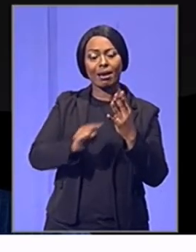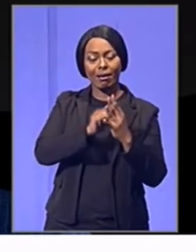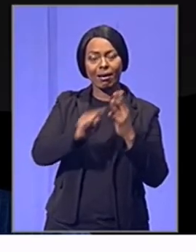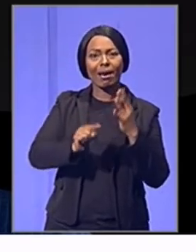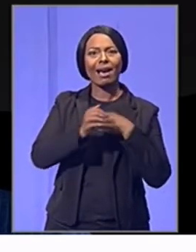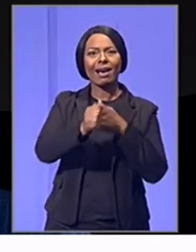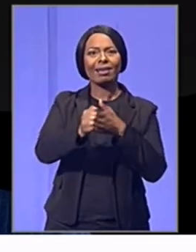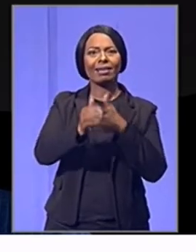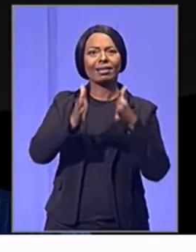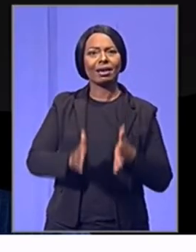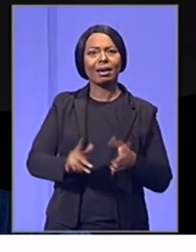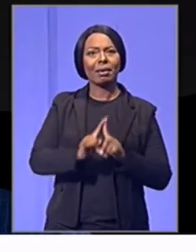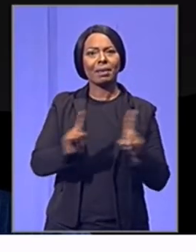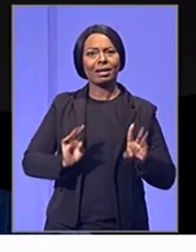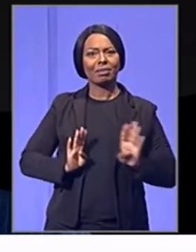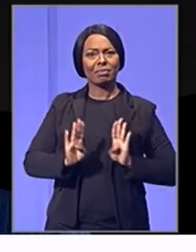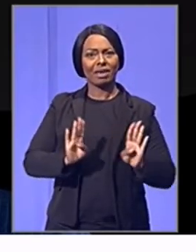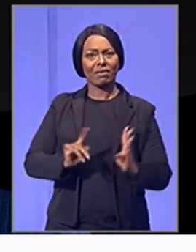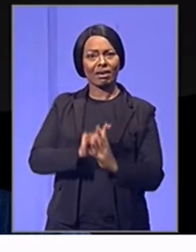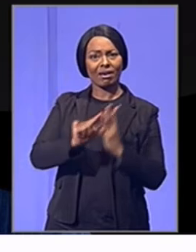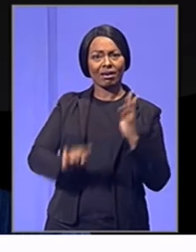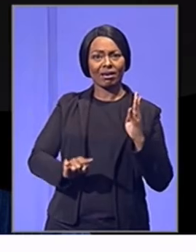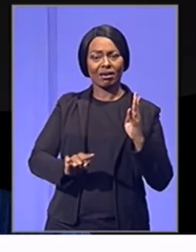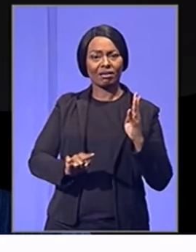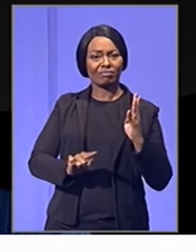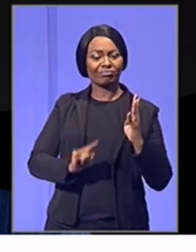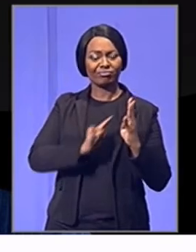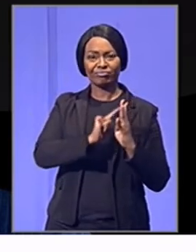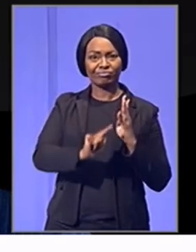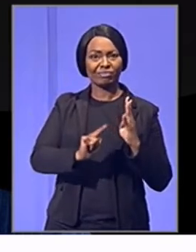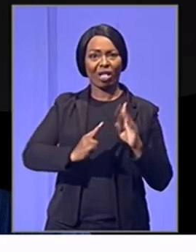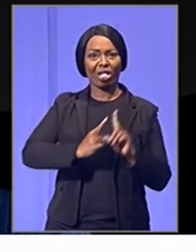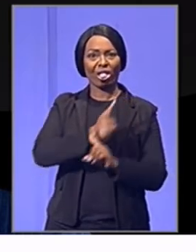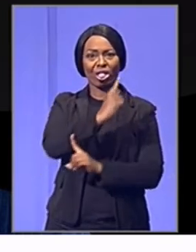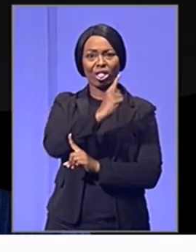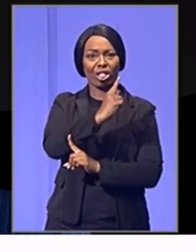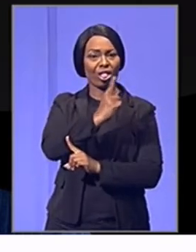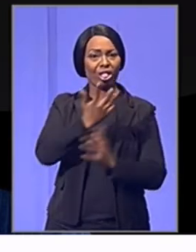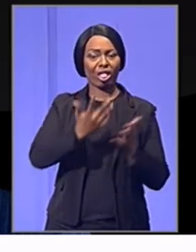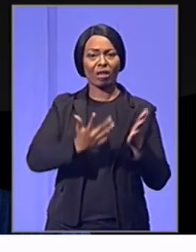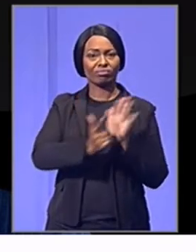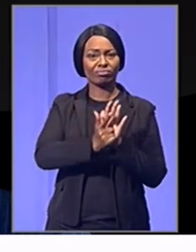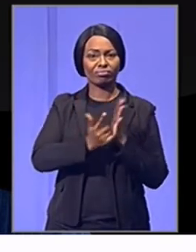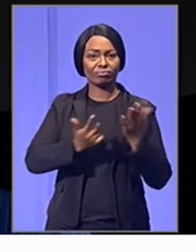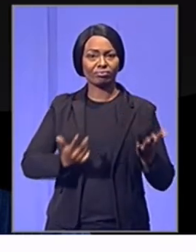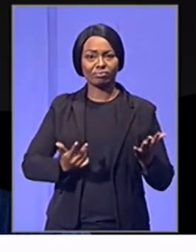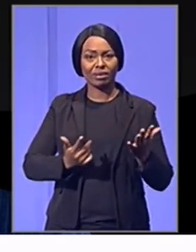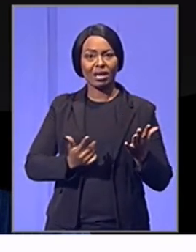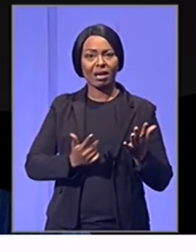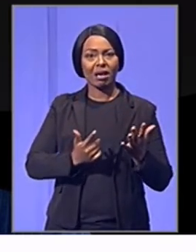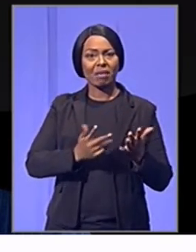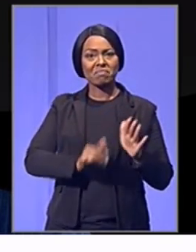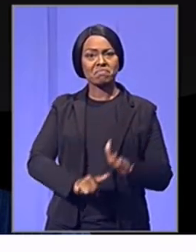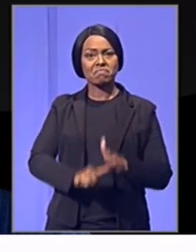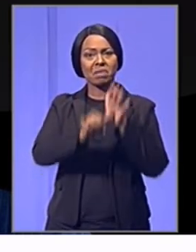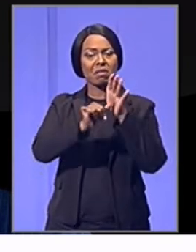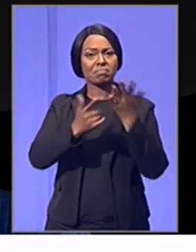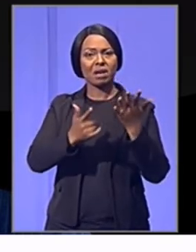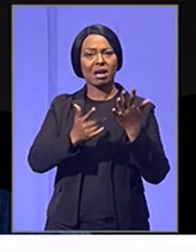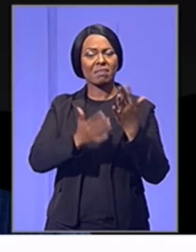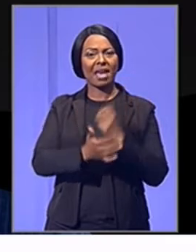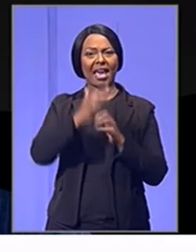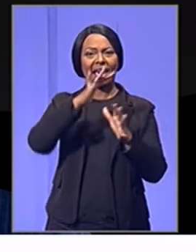in a manner that should prove to be ethical and in a manner that is not supposed